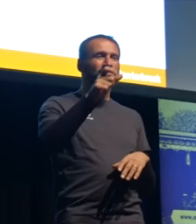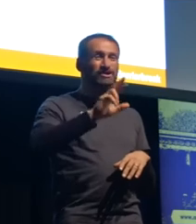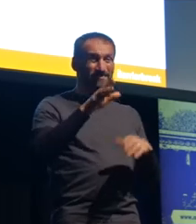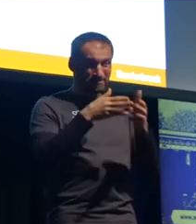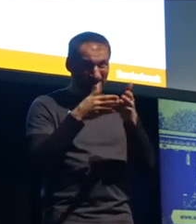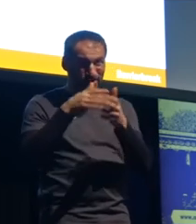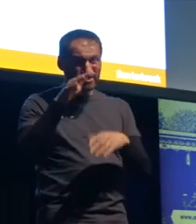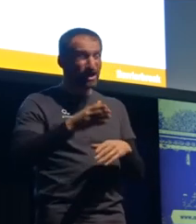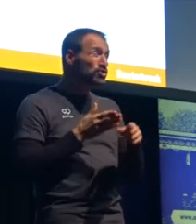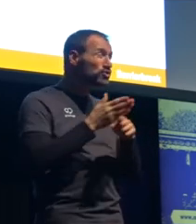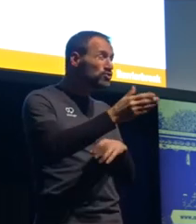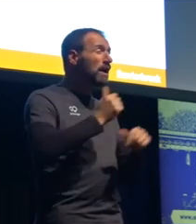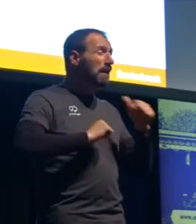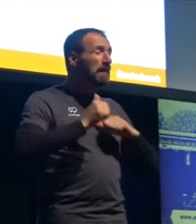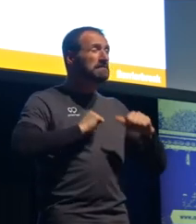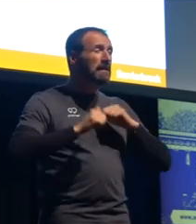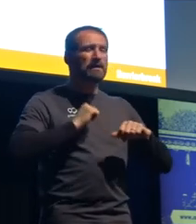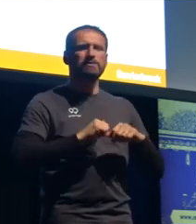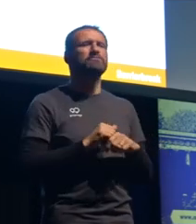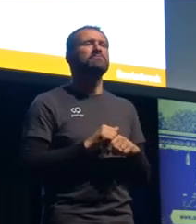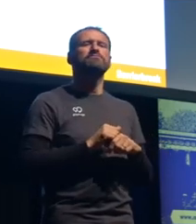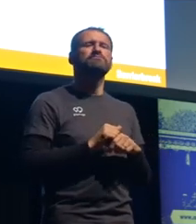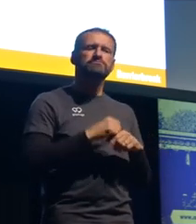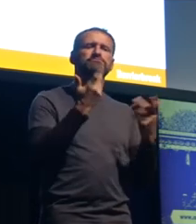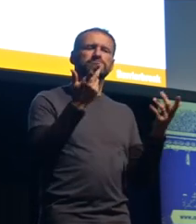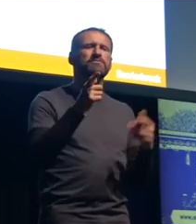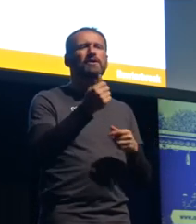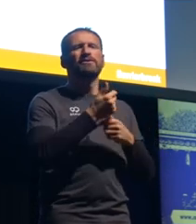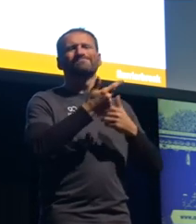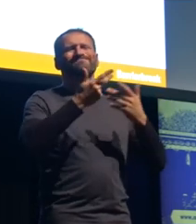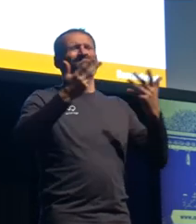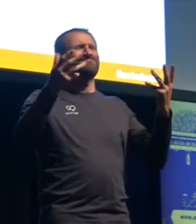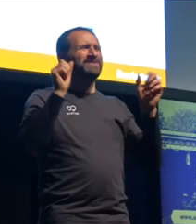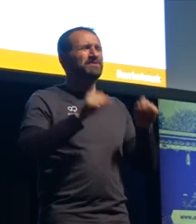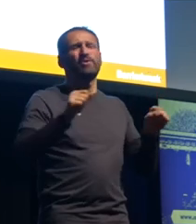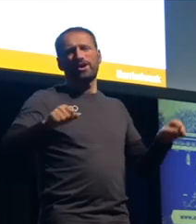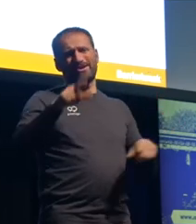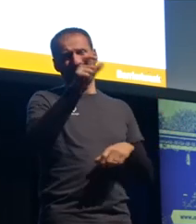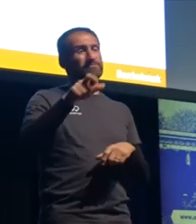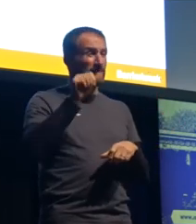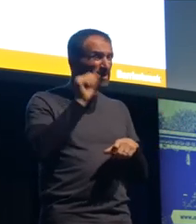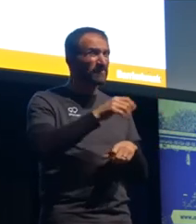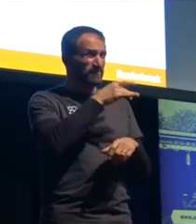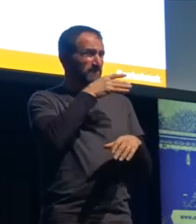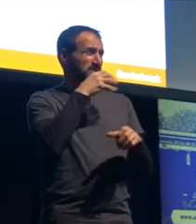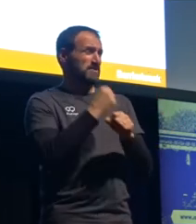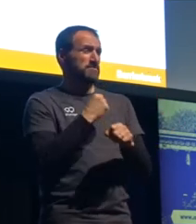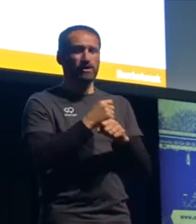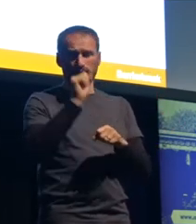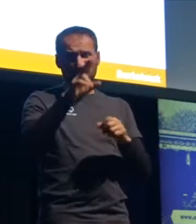suffering 24/7. They're capable people who can actually do stuff and actually adapt to different